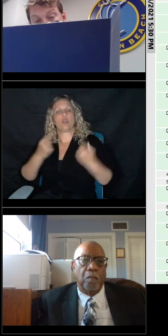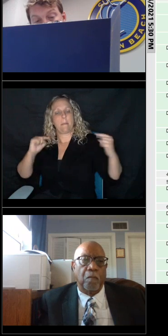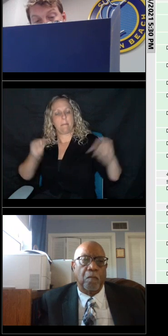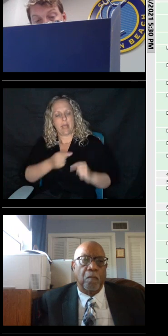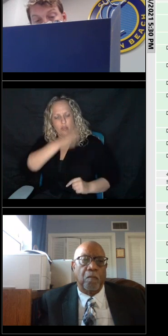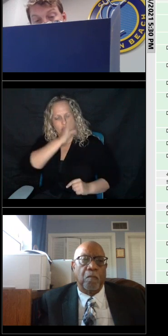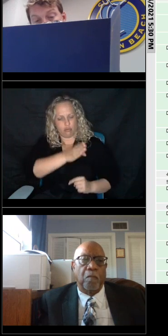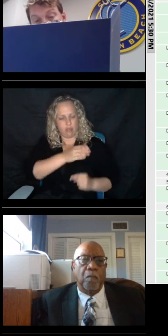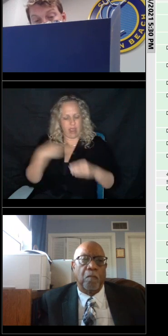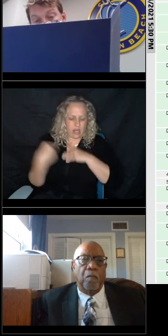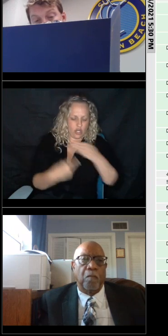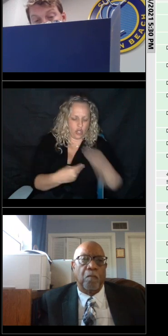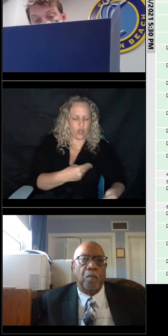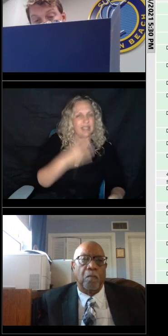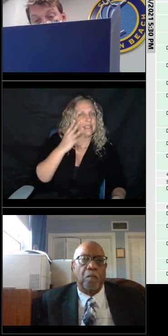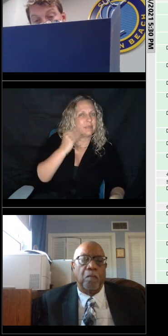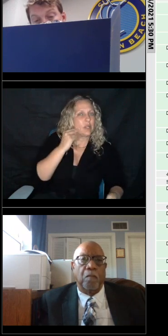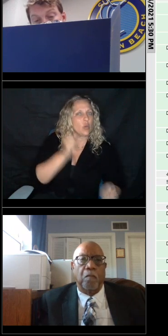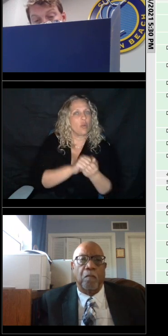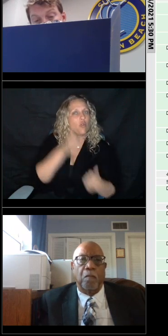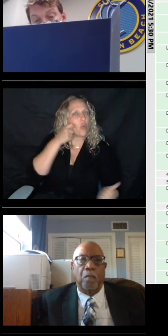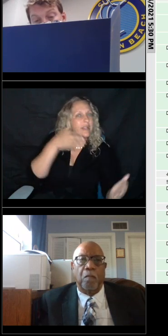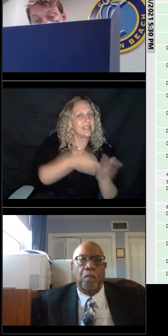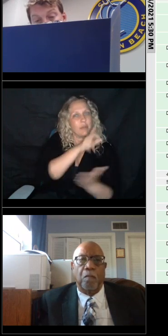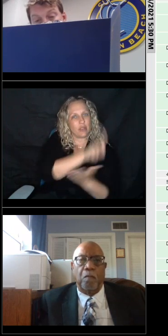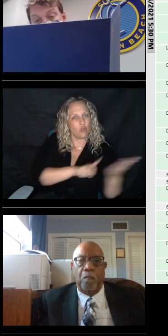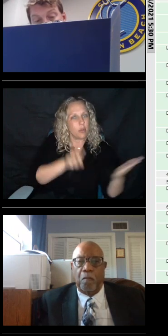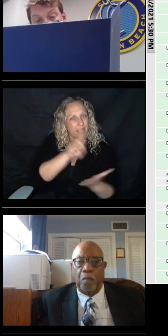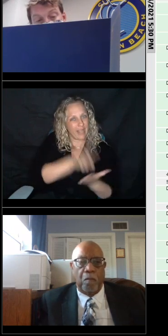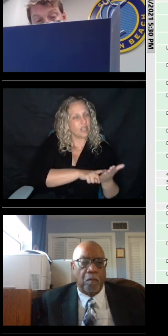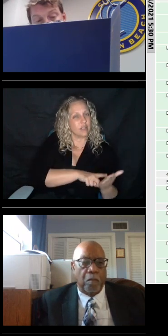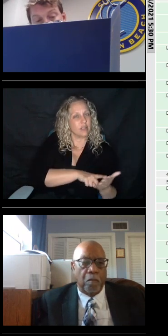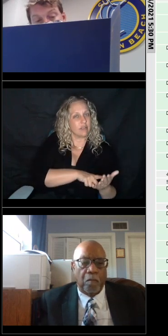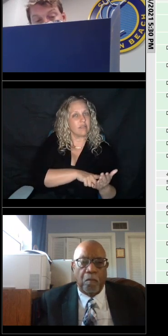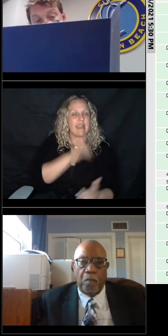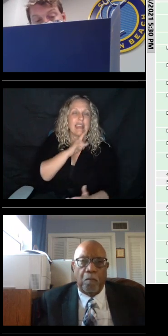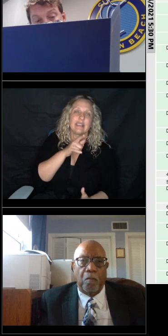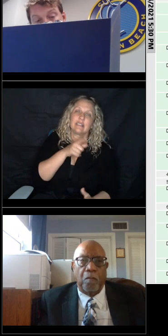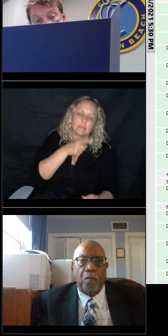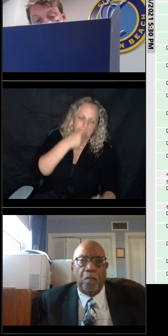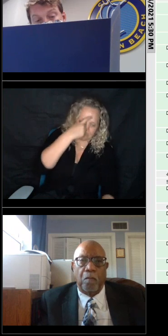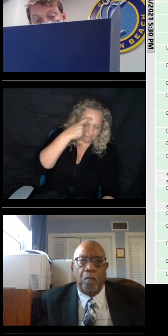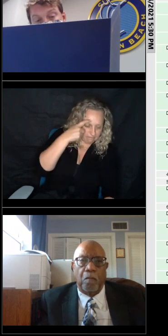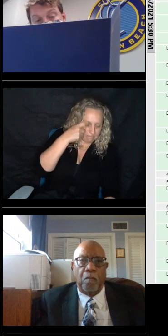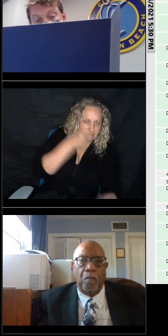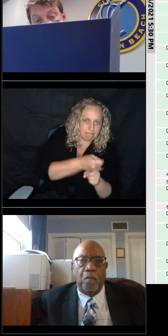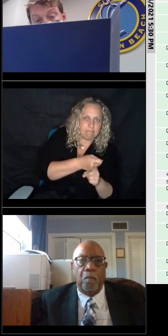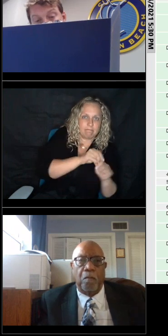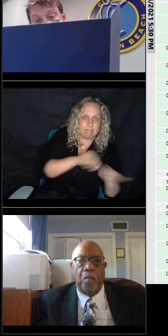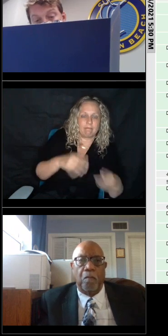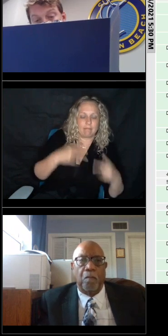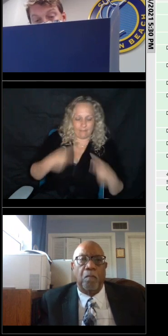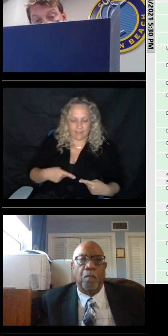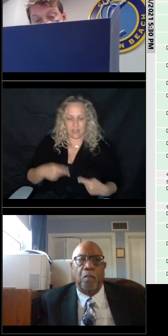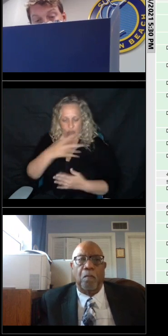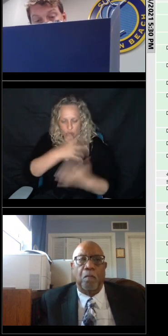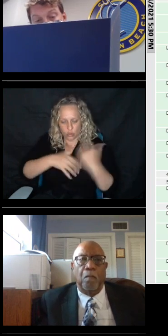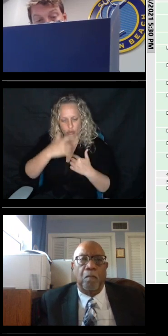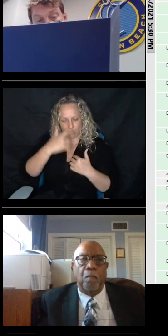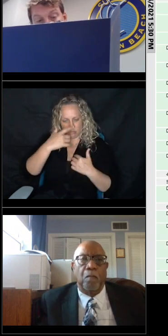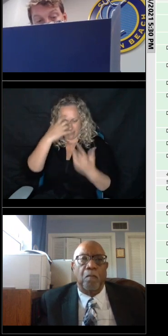and generational experience with racism and discrimination, and its negative impact on physical, mental, and socio-emotional health across